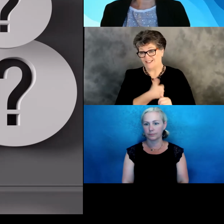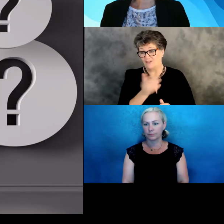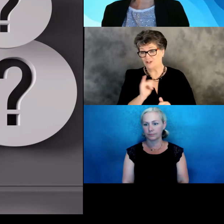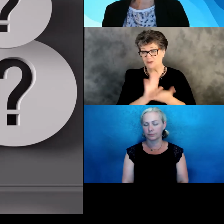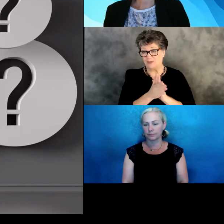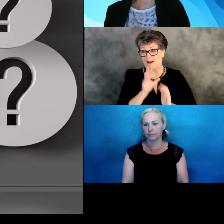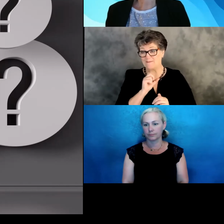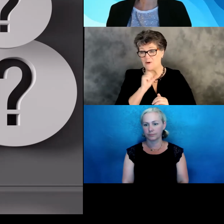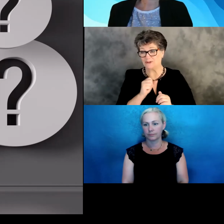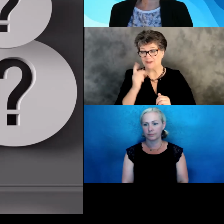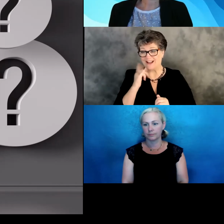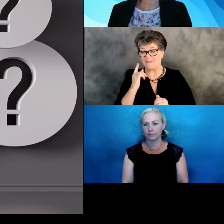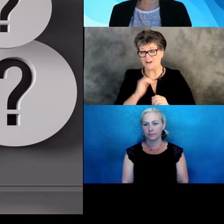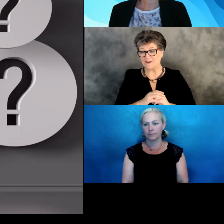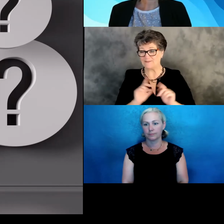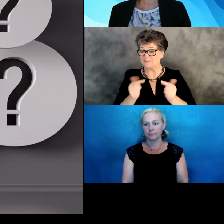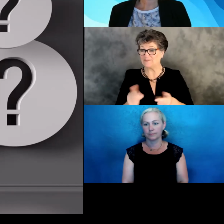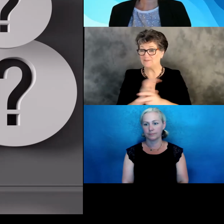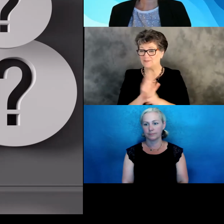age here in California.